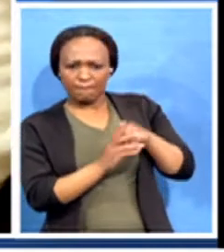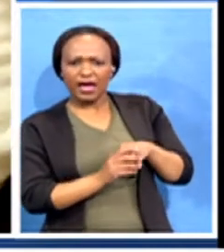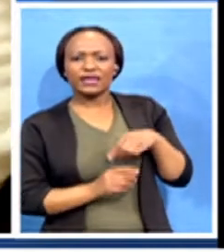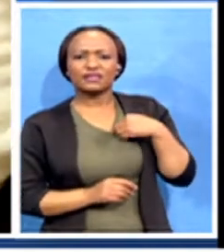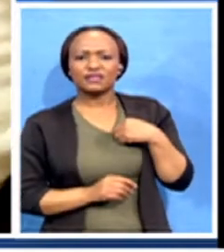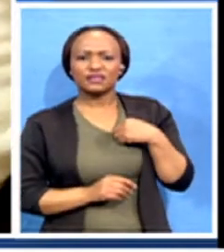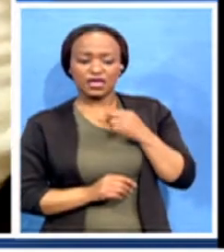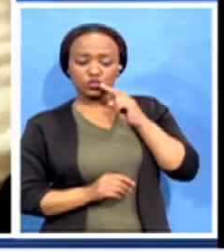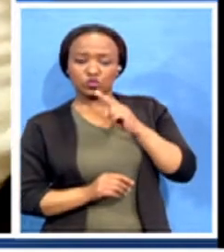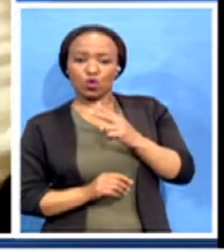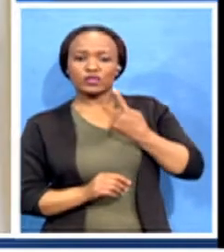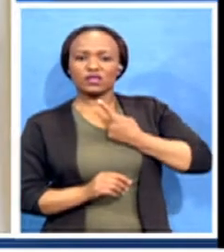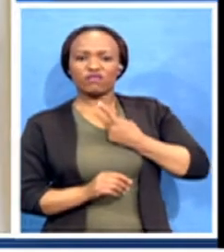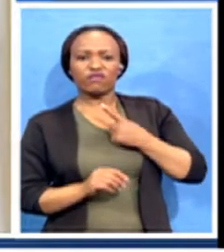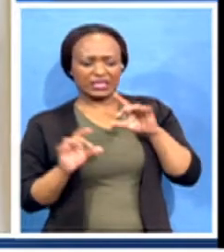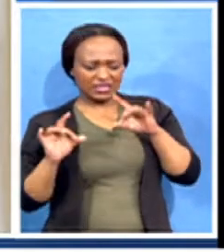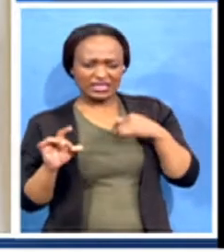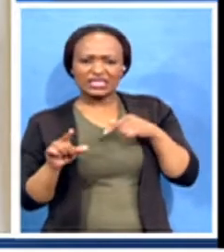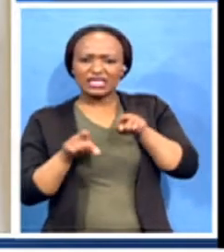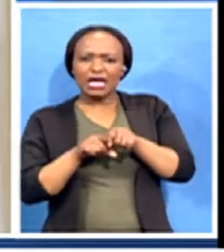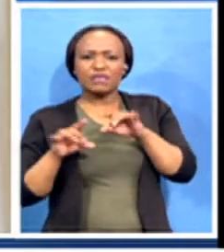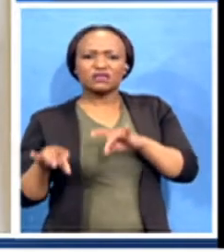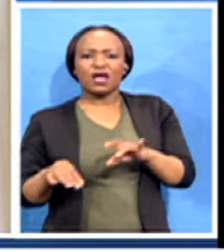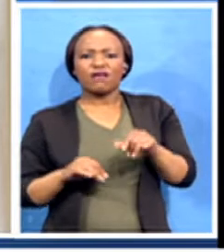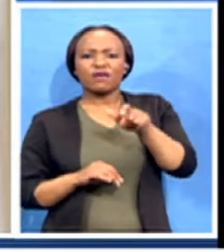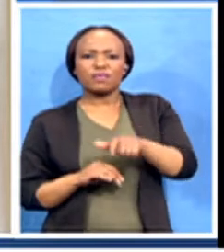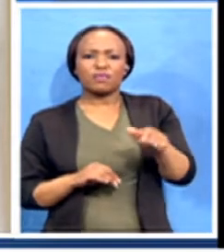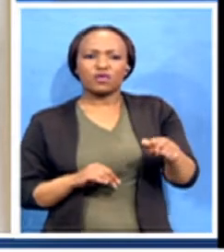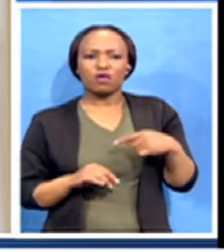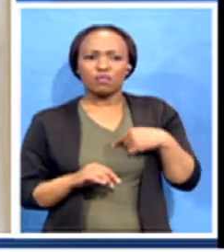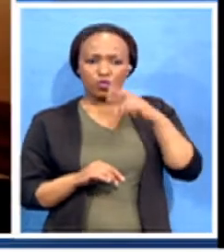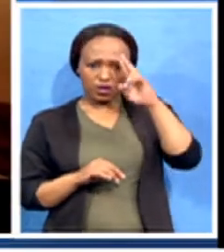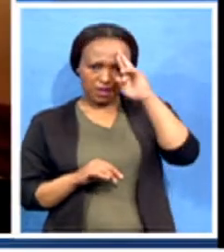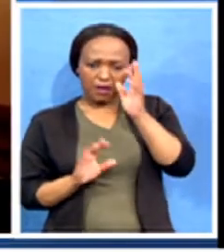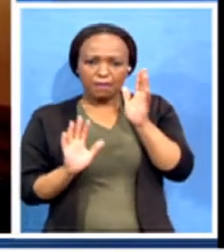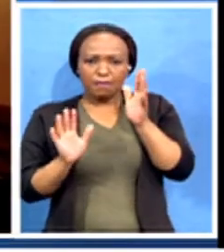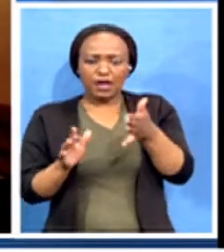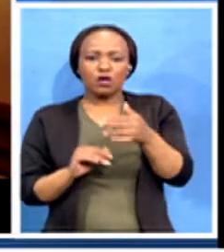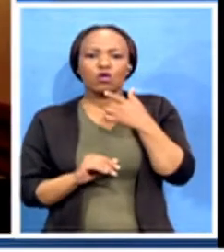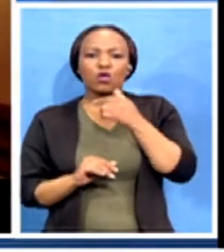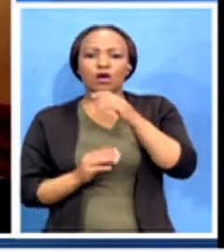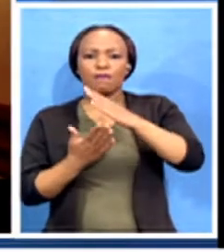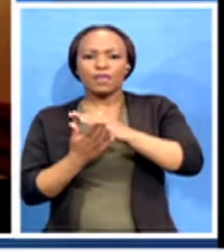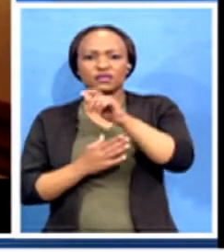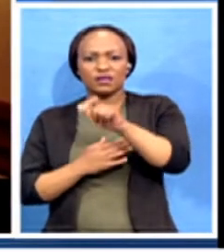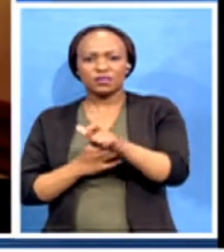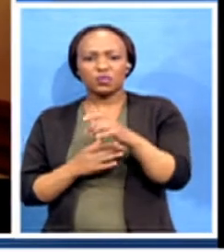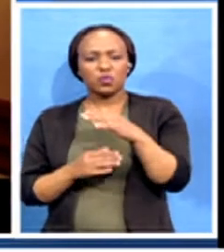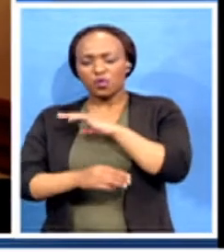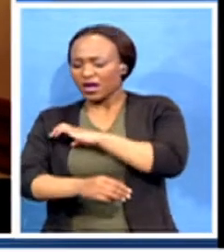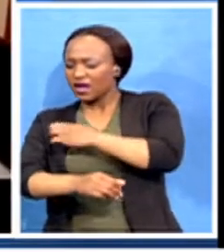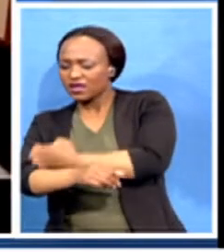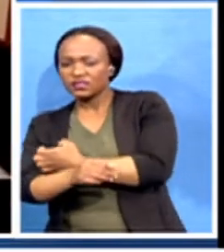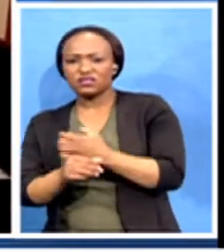part of us as a suffering people. We will not only remember him as somebody who was there with energy